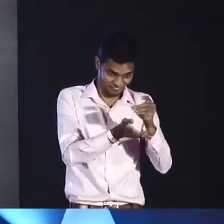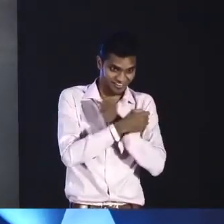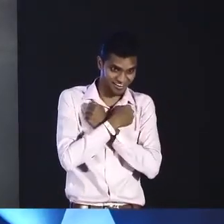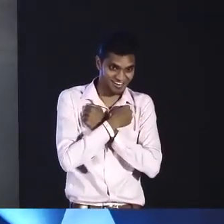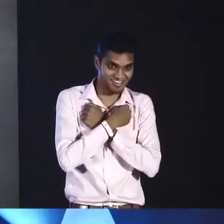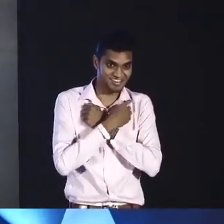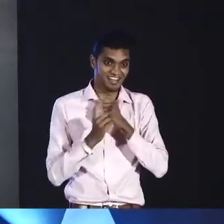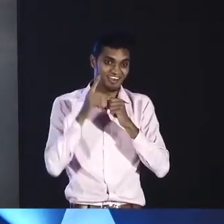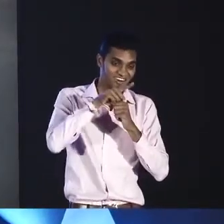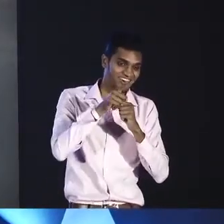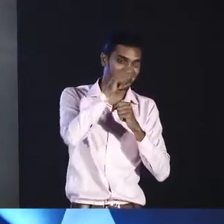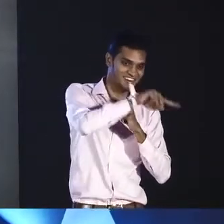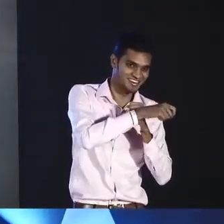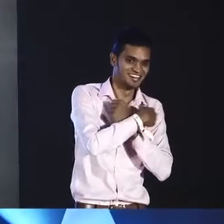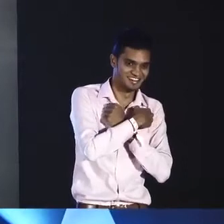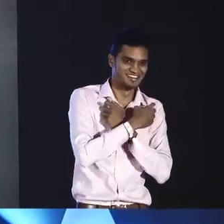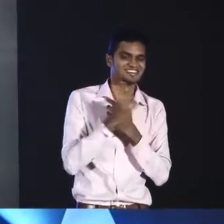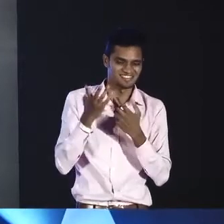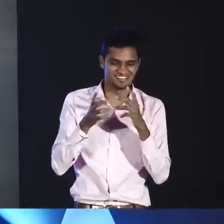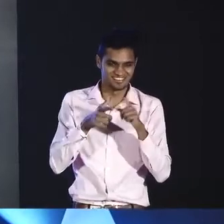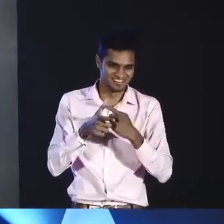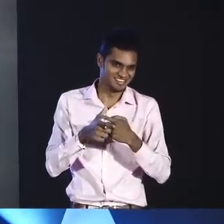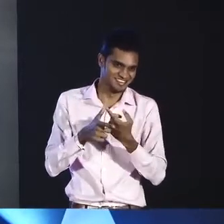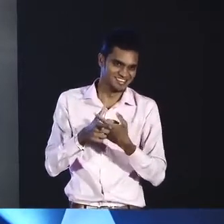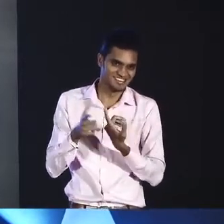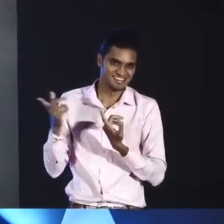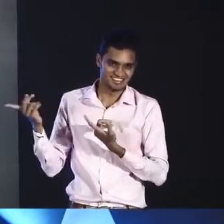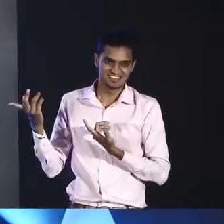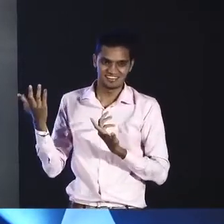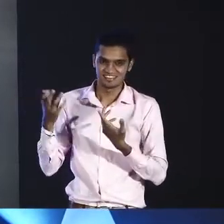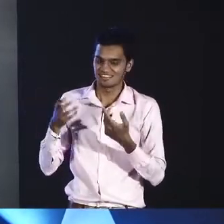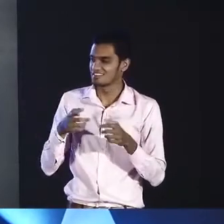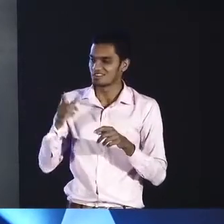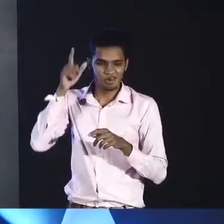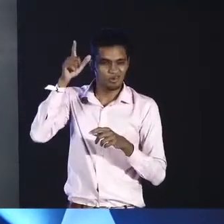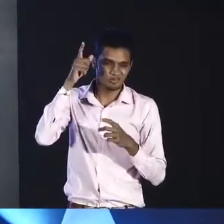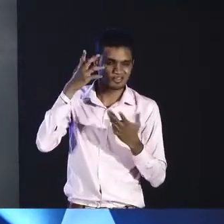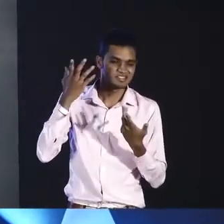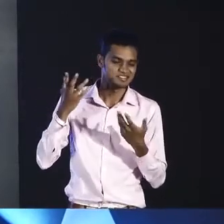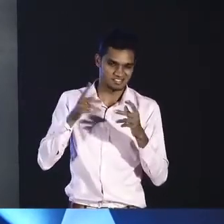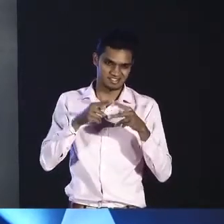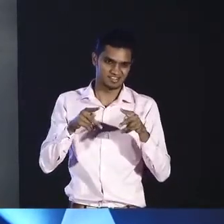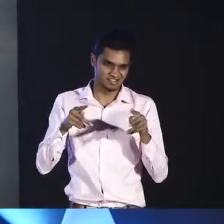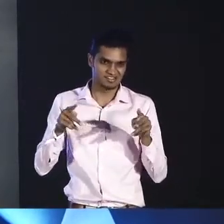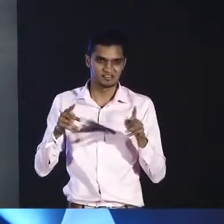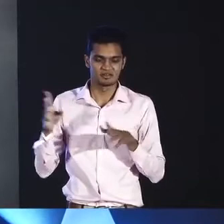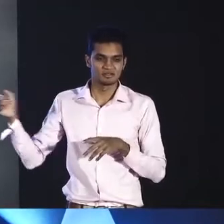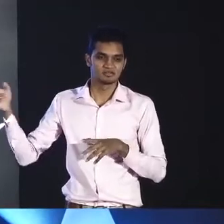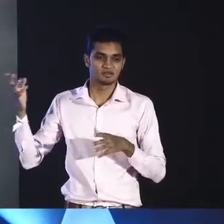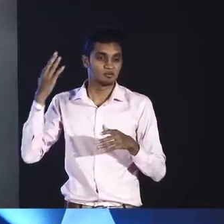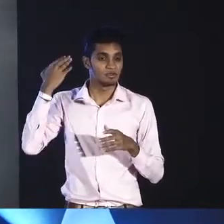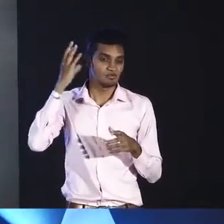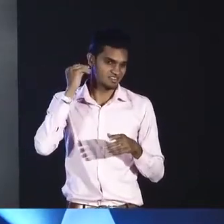imagination can take you everywhere. And what I'm trying to tell you is tarka and kutarka doesn't work. When I was trying for a job after